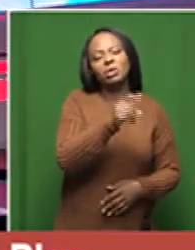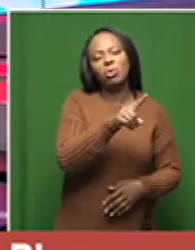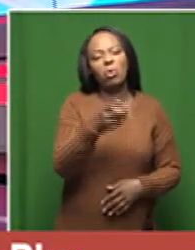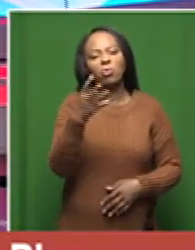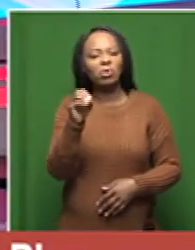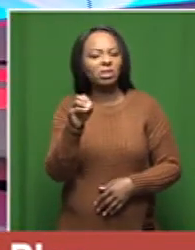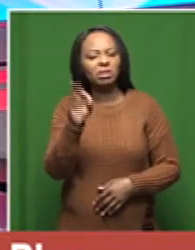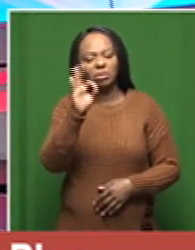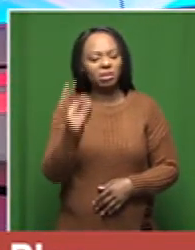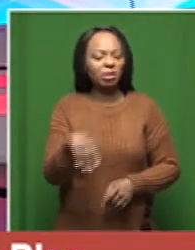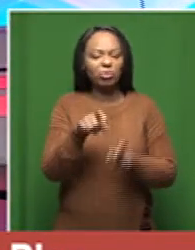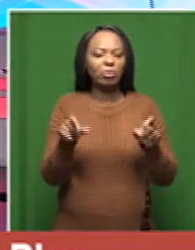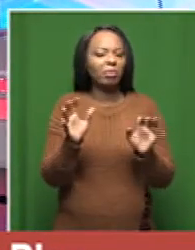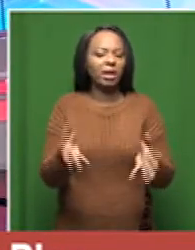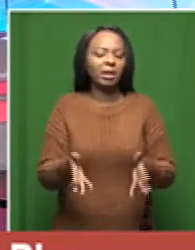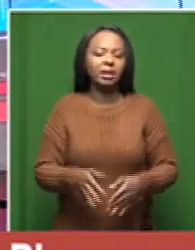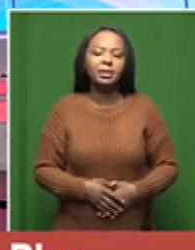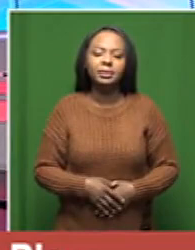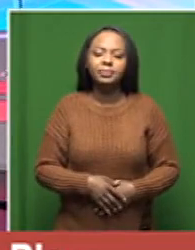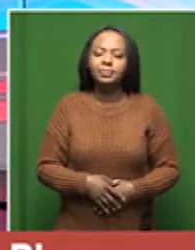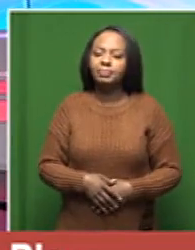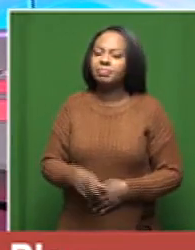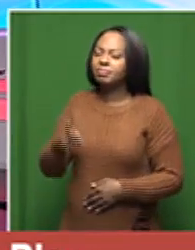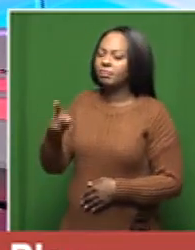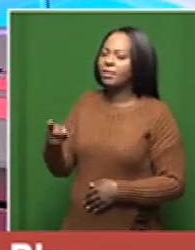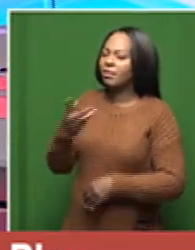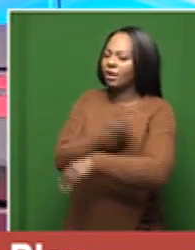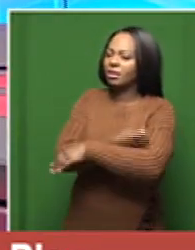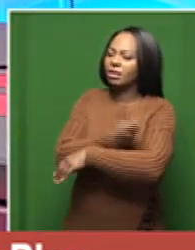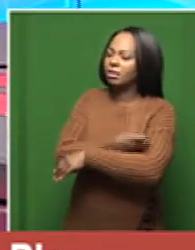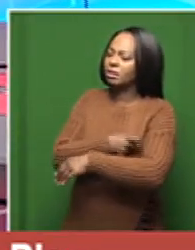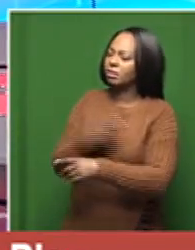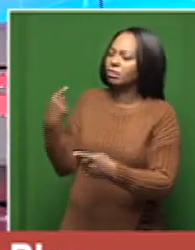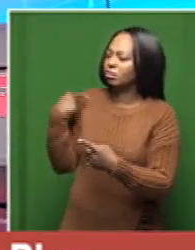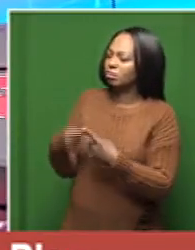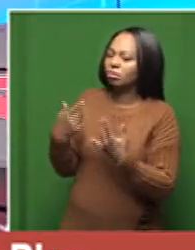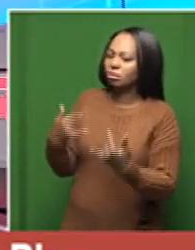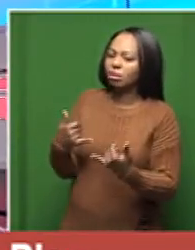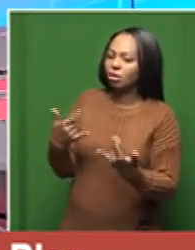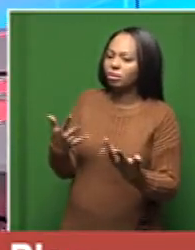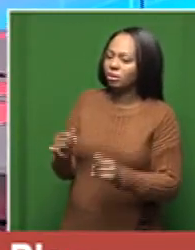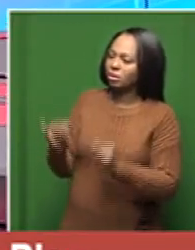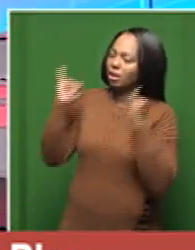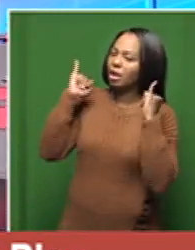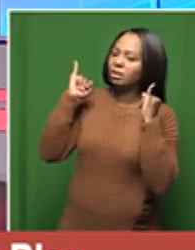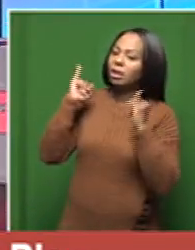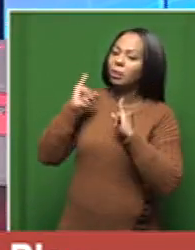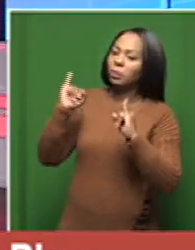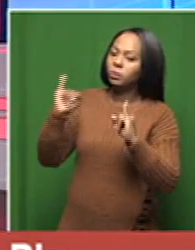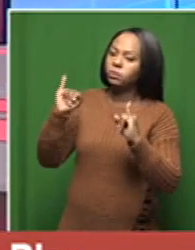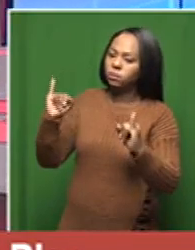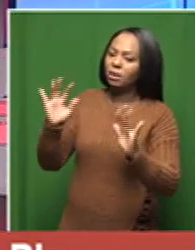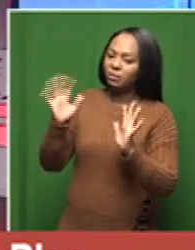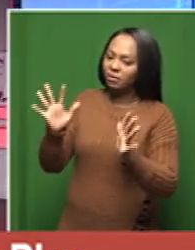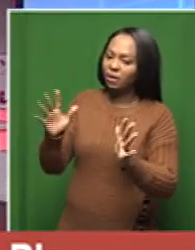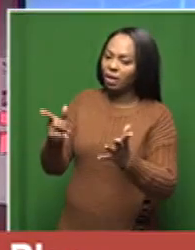medical event as a result of vaccination so far? No, we've had no kind of serious side effect of the